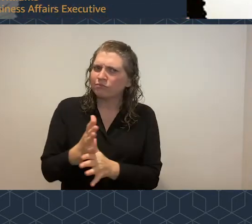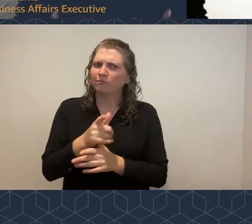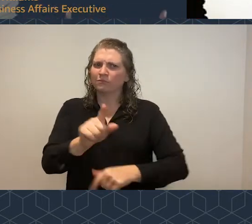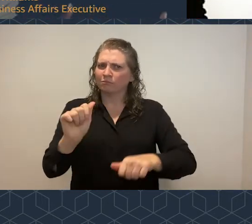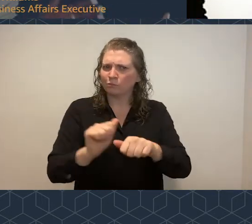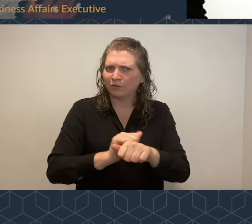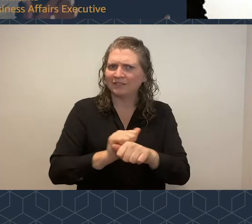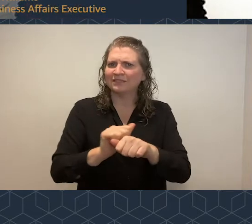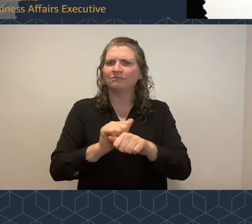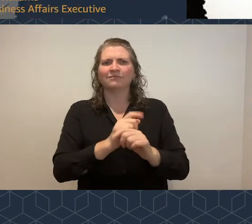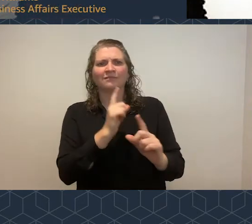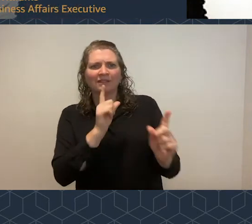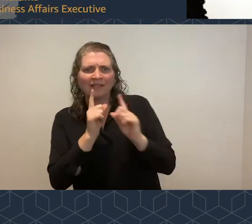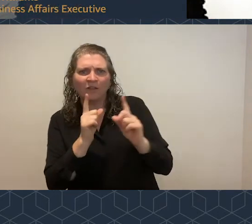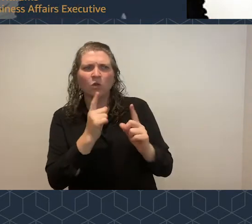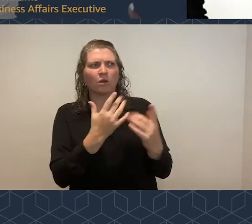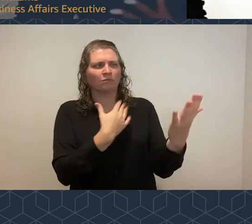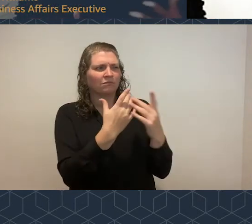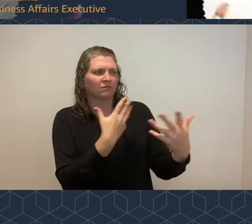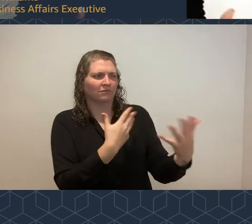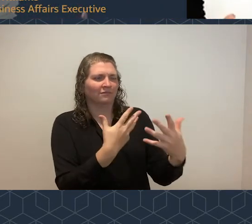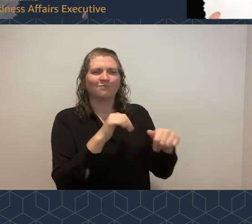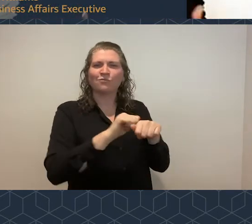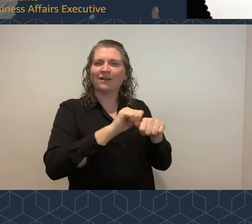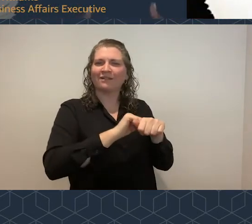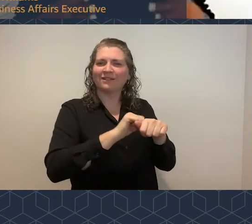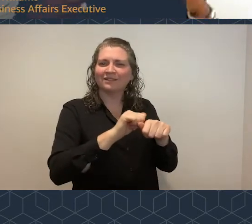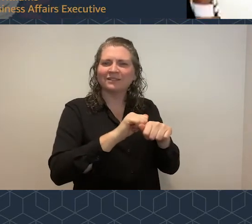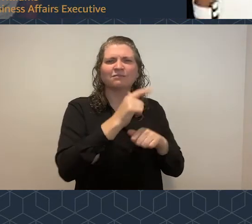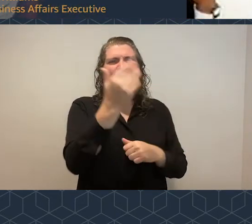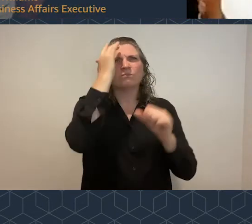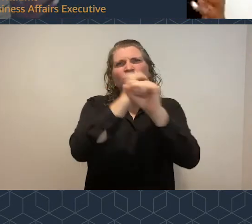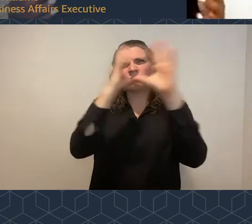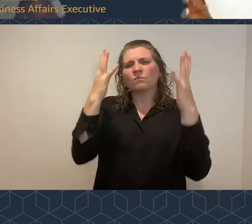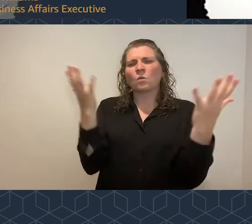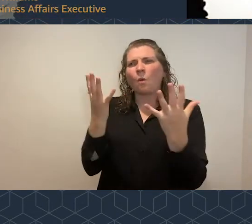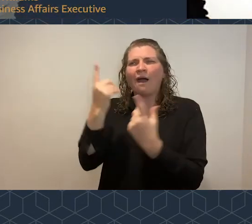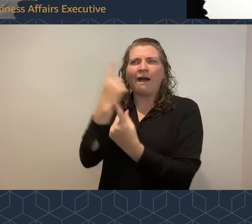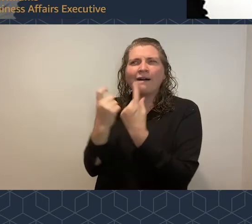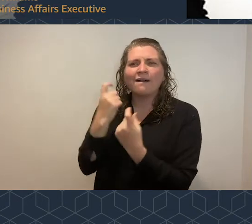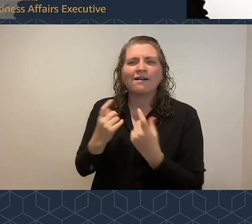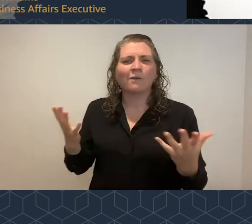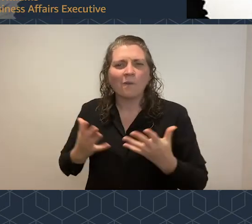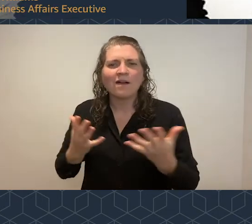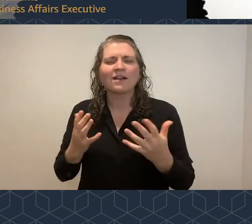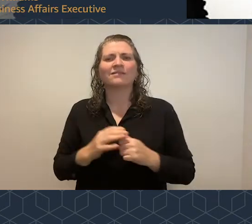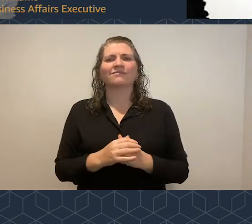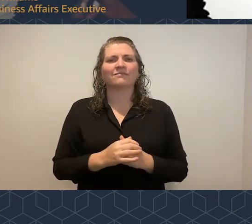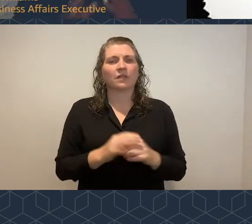also preparation. And so really practicing. I mean, I spent, like I said, a couple of days just thinking